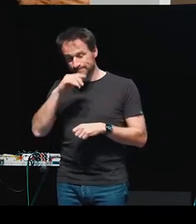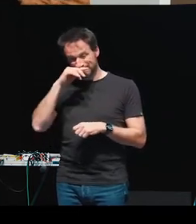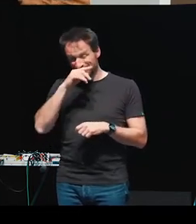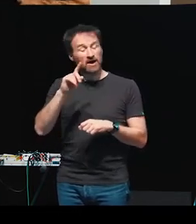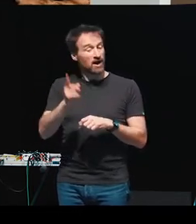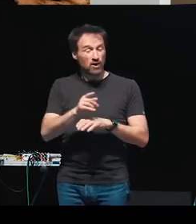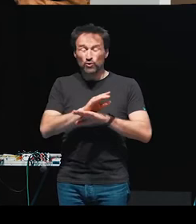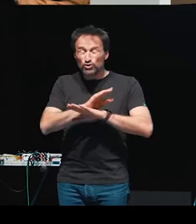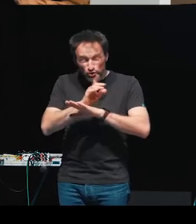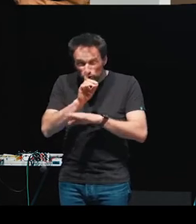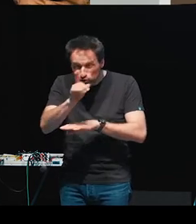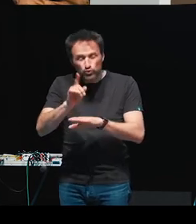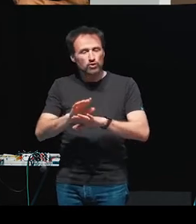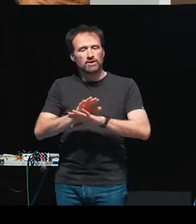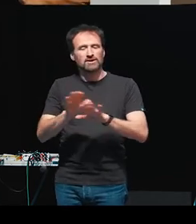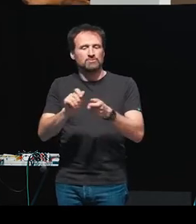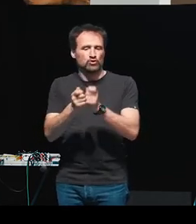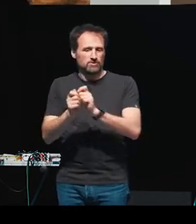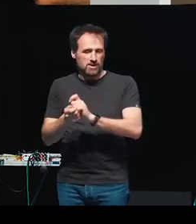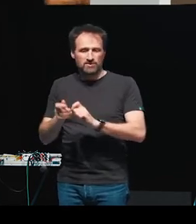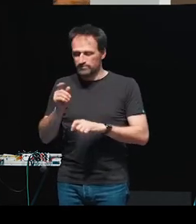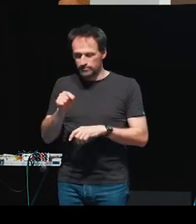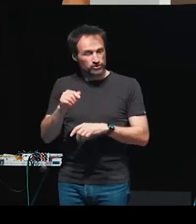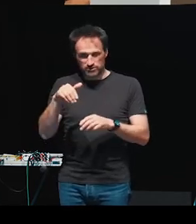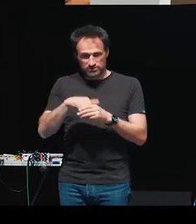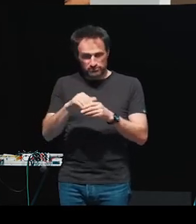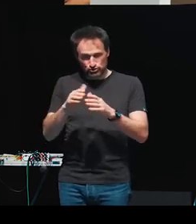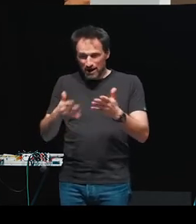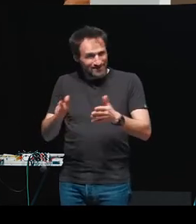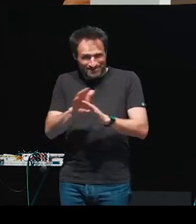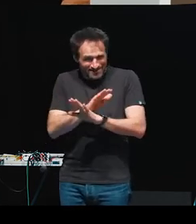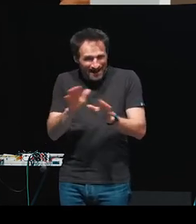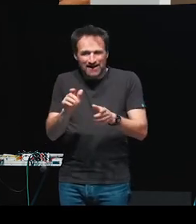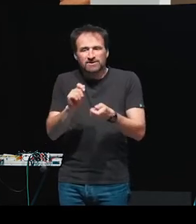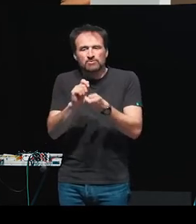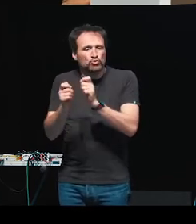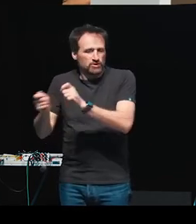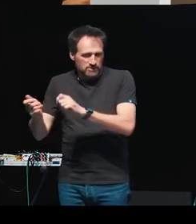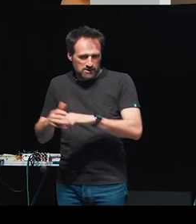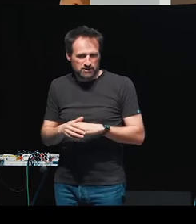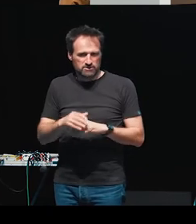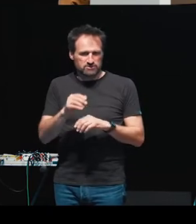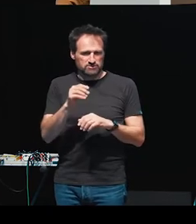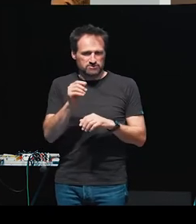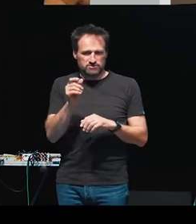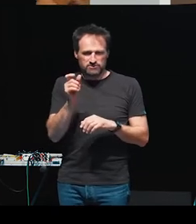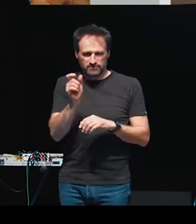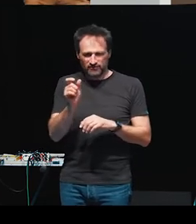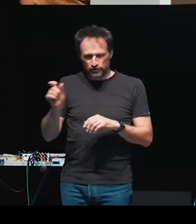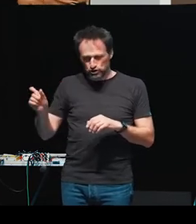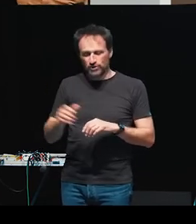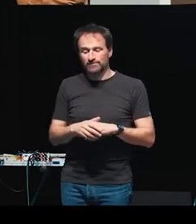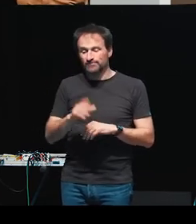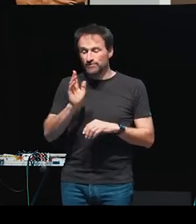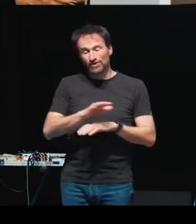means there is absolutely no mutability in the language. All functions are pure. It obviously compiles to JavaScript. And here's one of the